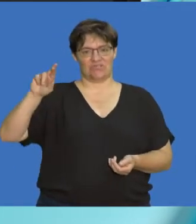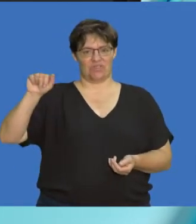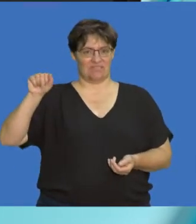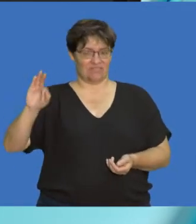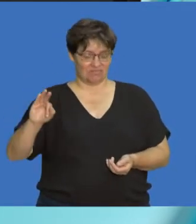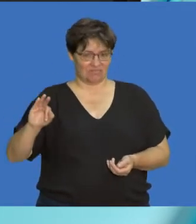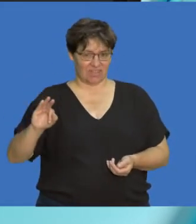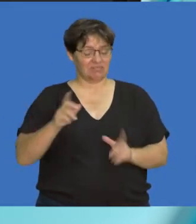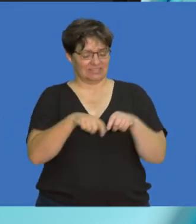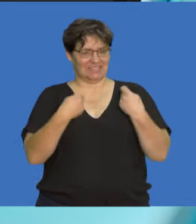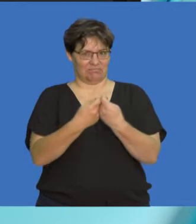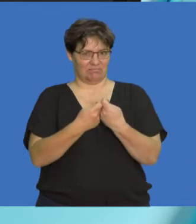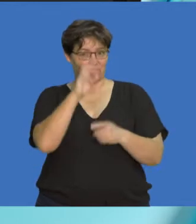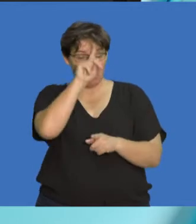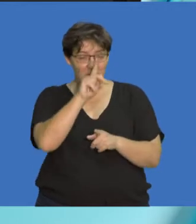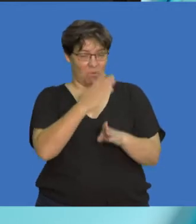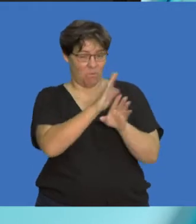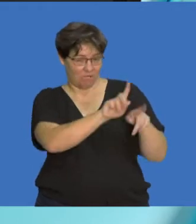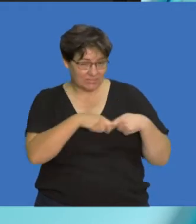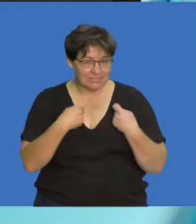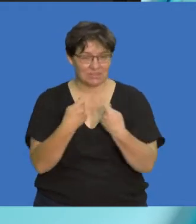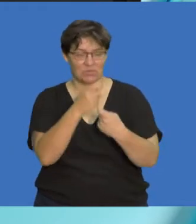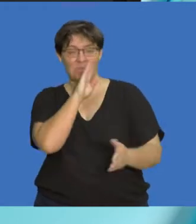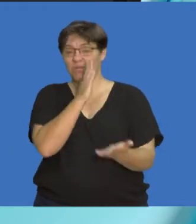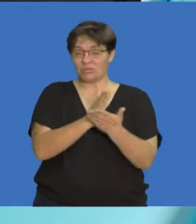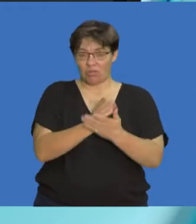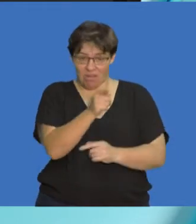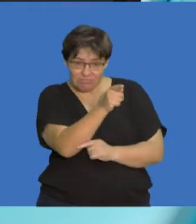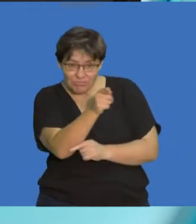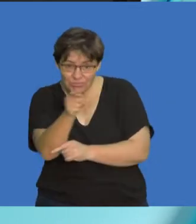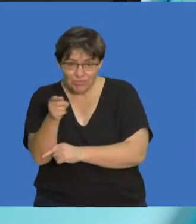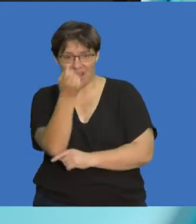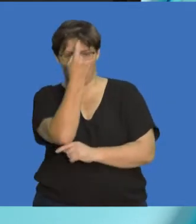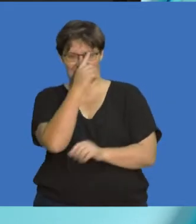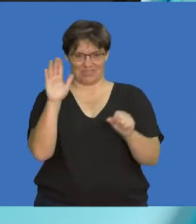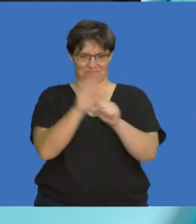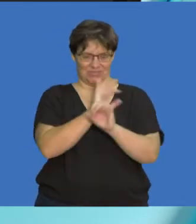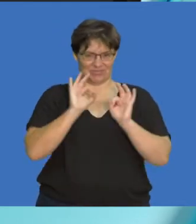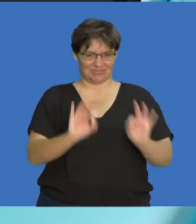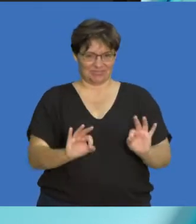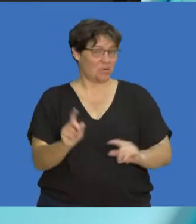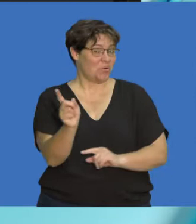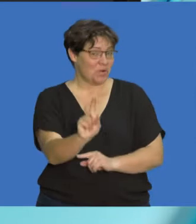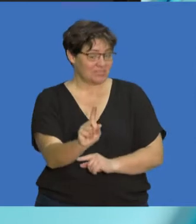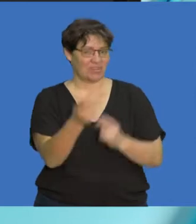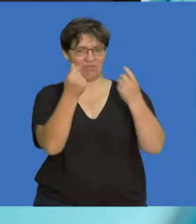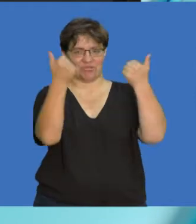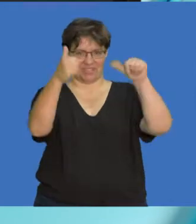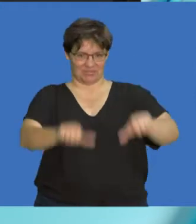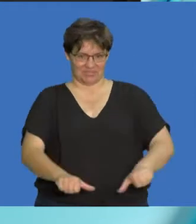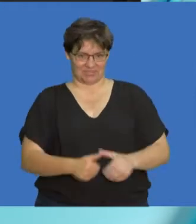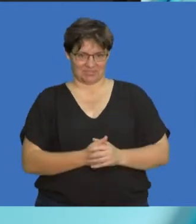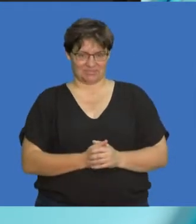Remember, it's all about team effort, so we're making sure that you understand the section on cost accounting.